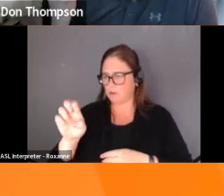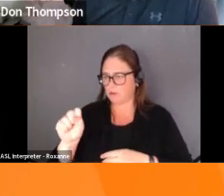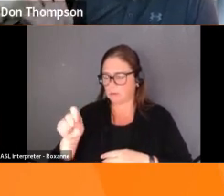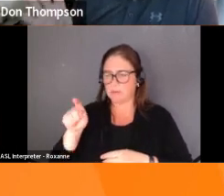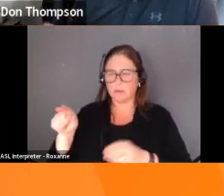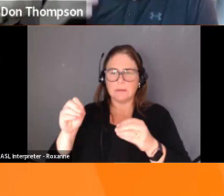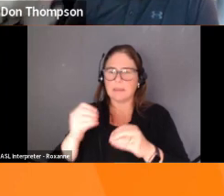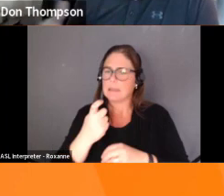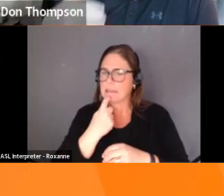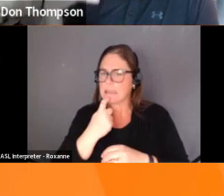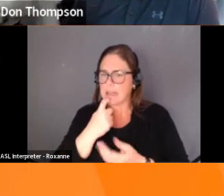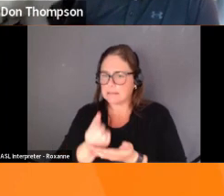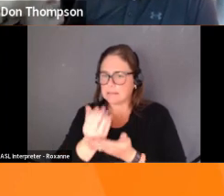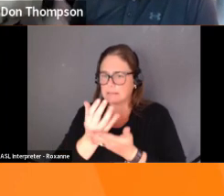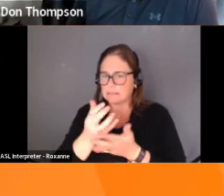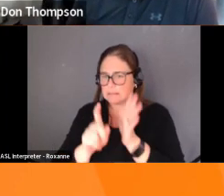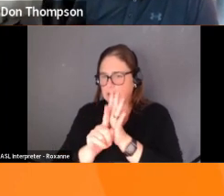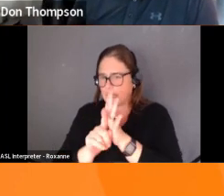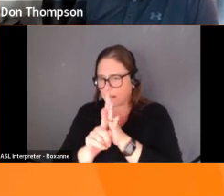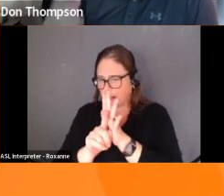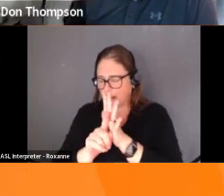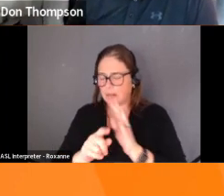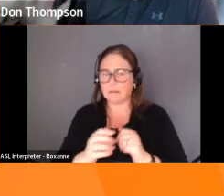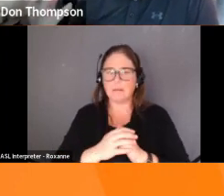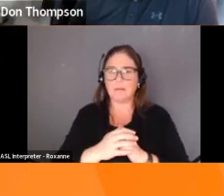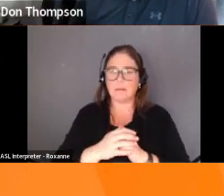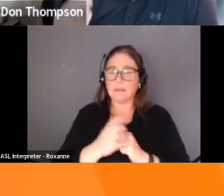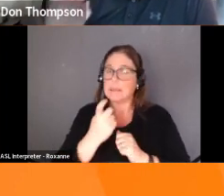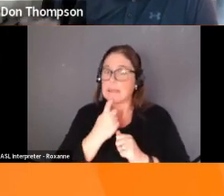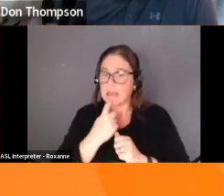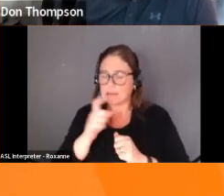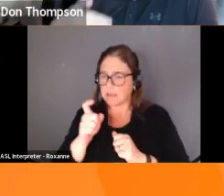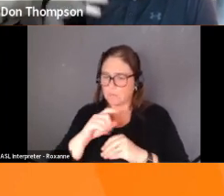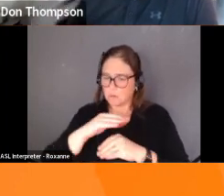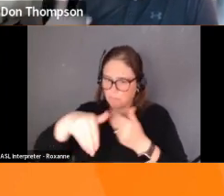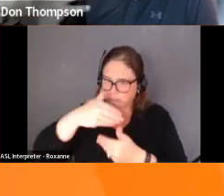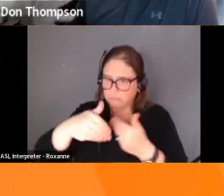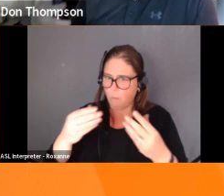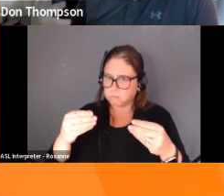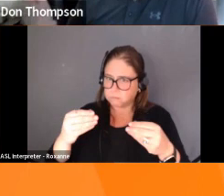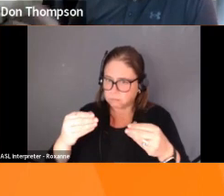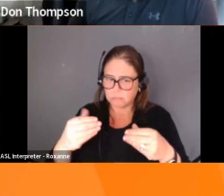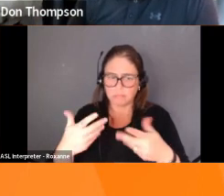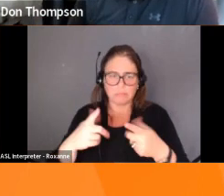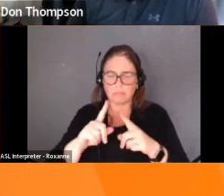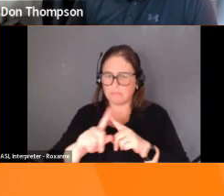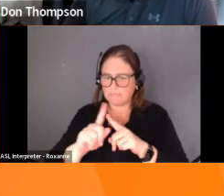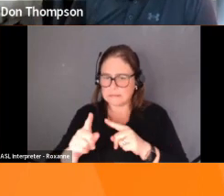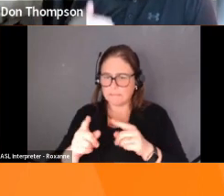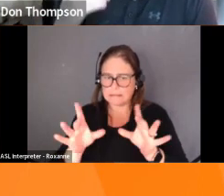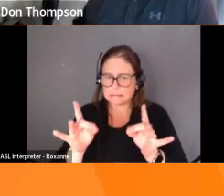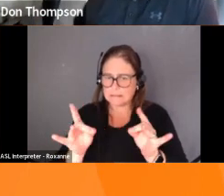Well, glass jars and what have you require bubble wrapping and stickering and lots of other stuff to make sure they're not going to